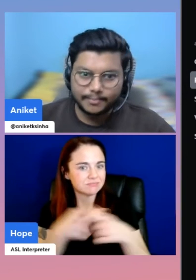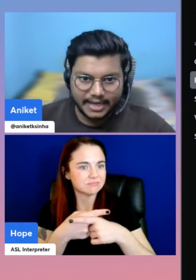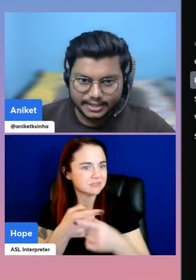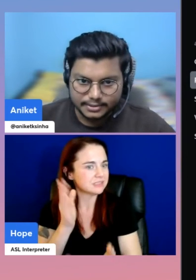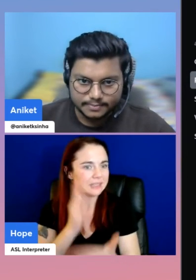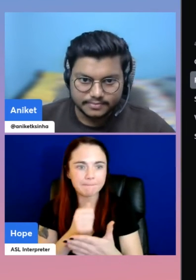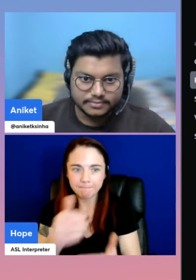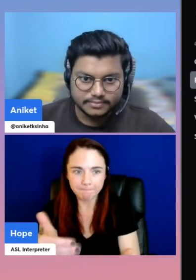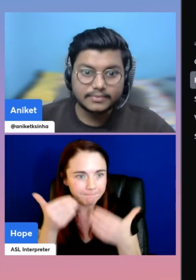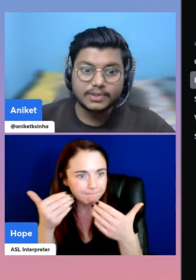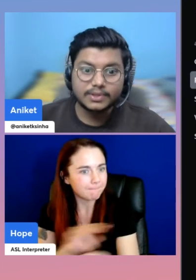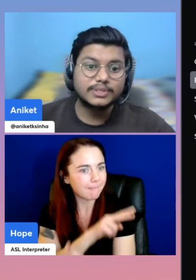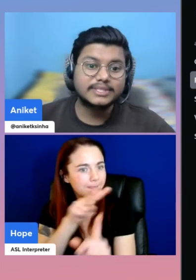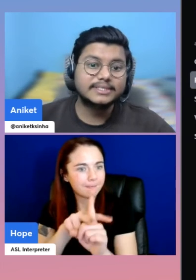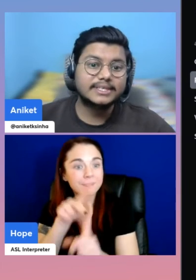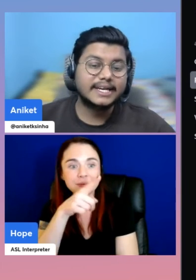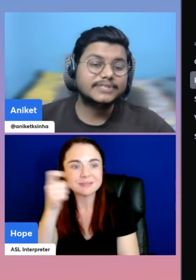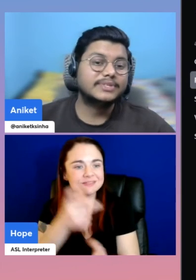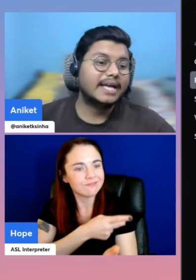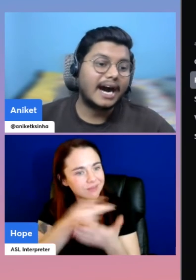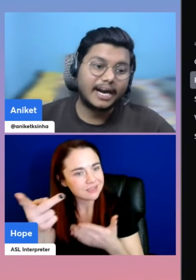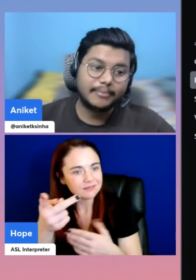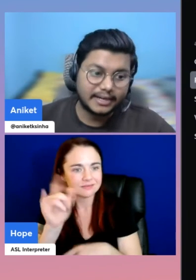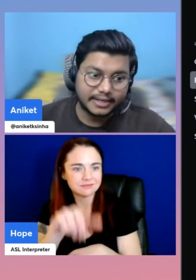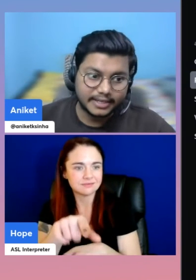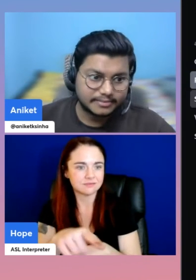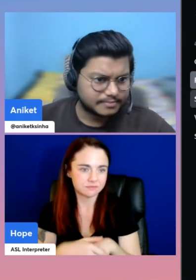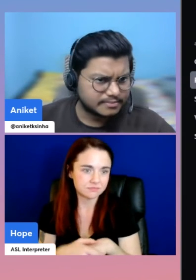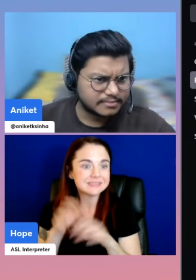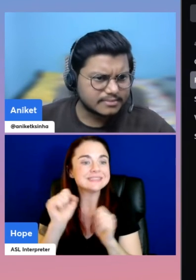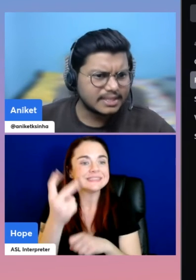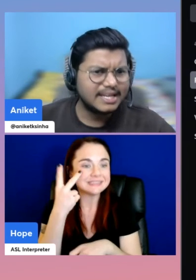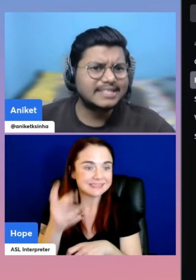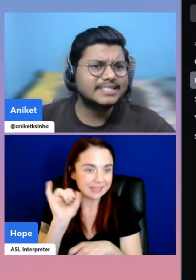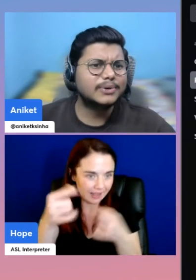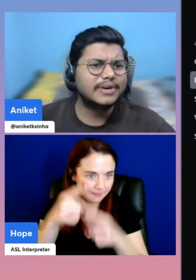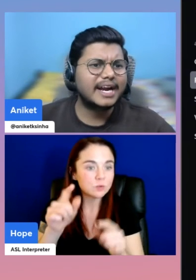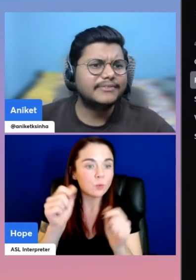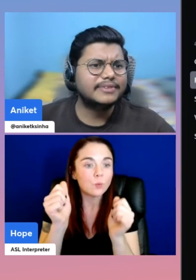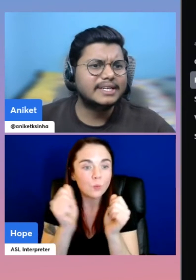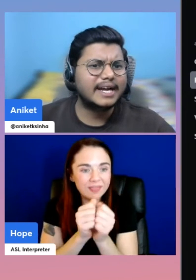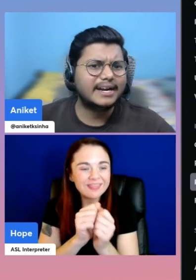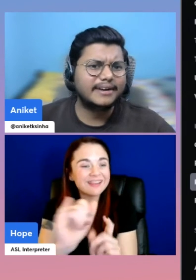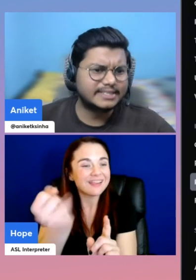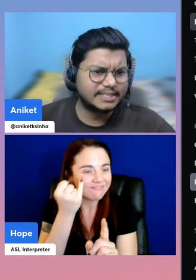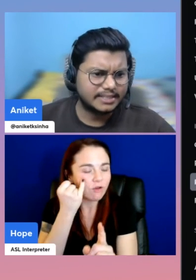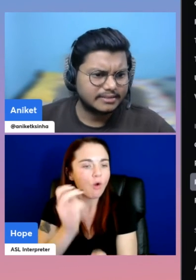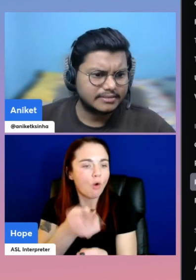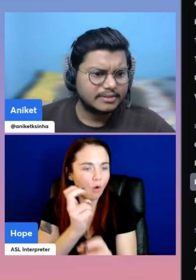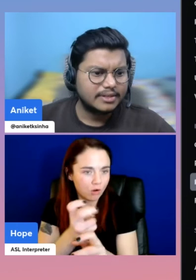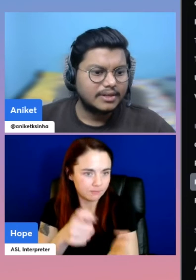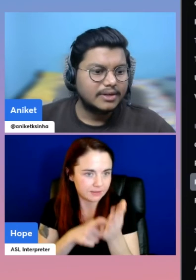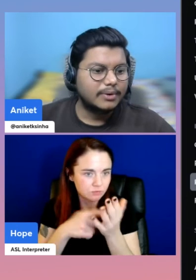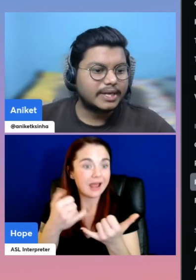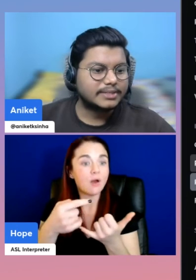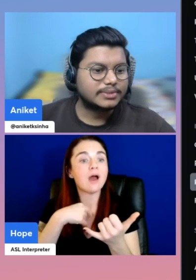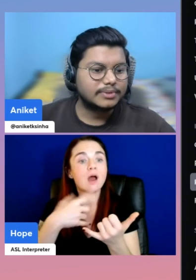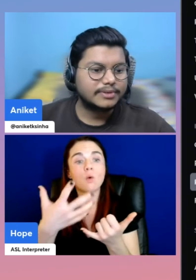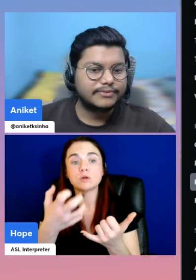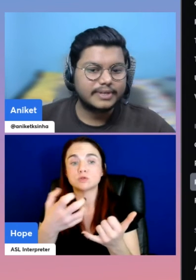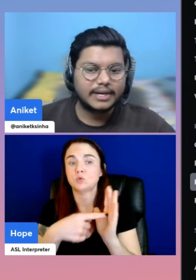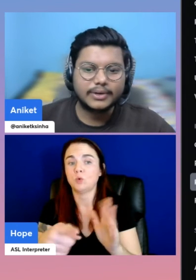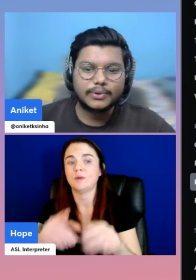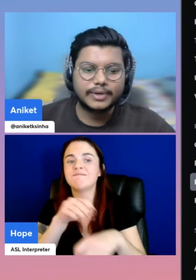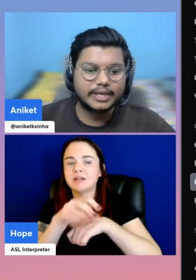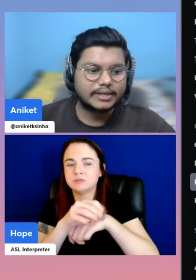with the apply. So this is the case with the hard mandatory. Let's now try it with the advisory. Okay, so